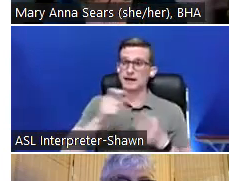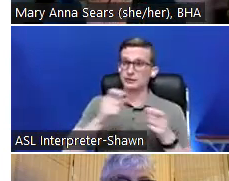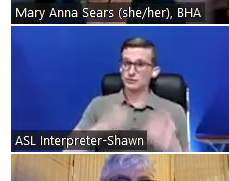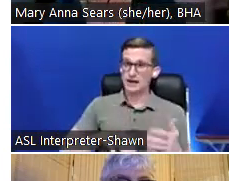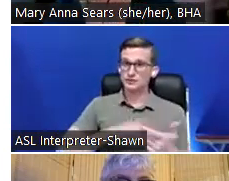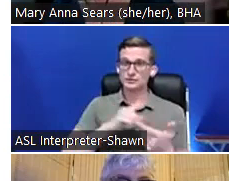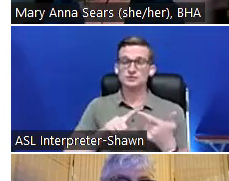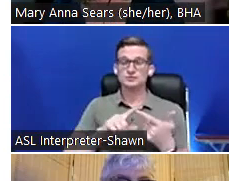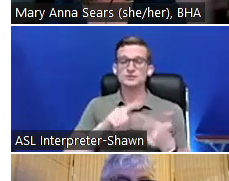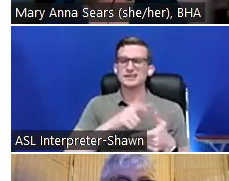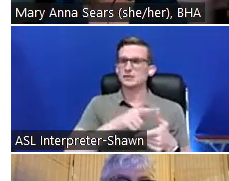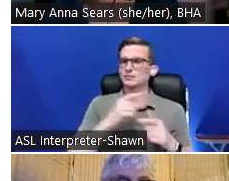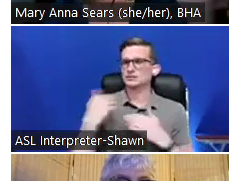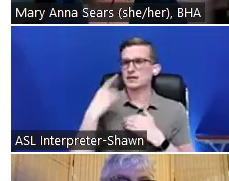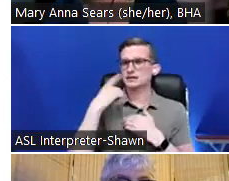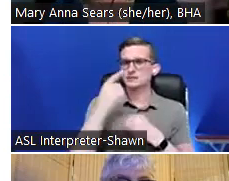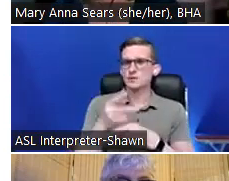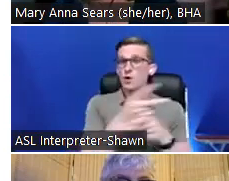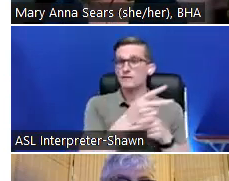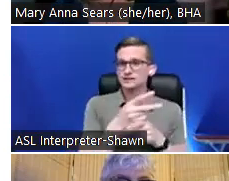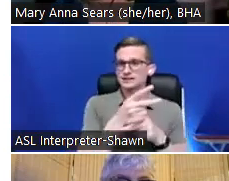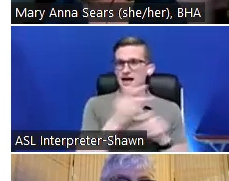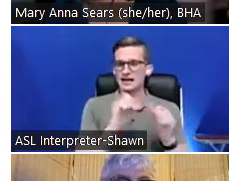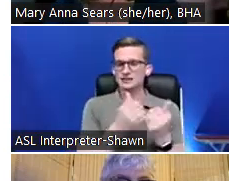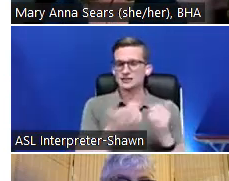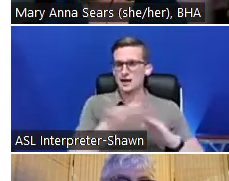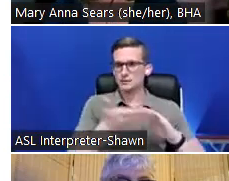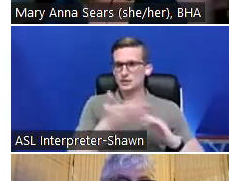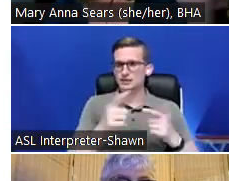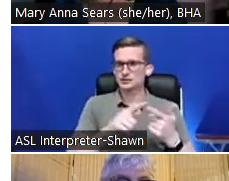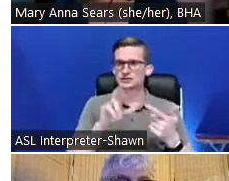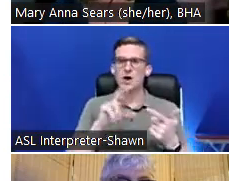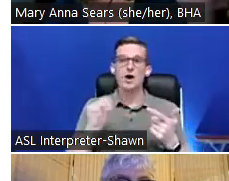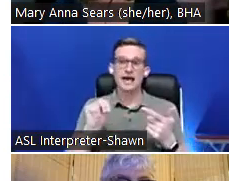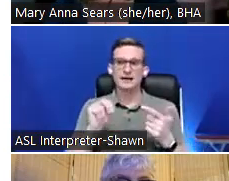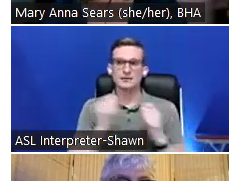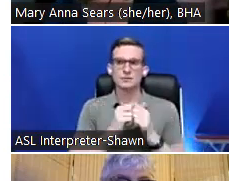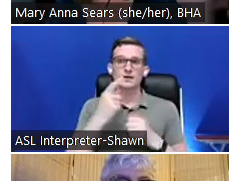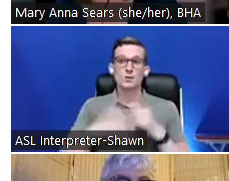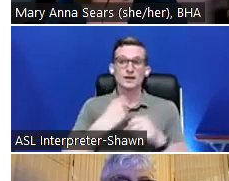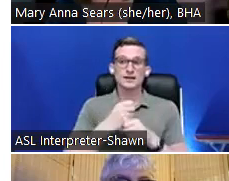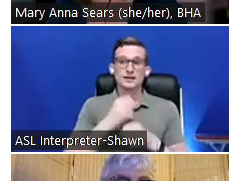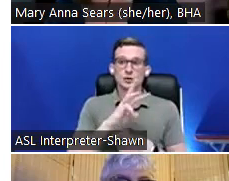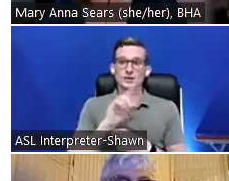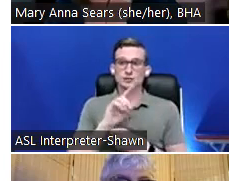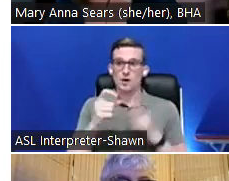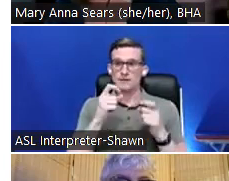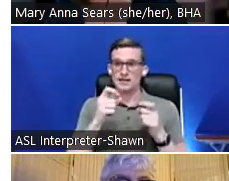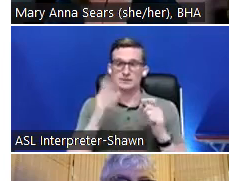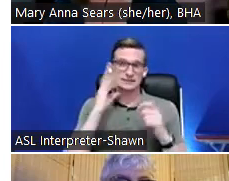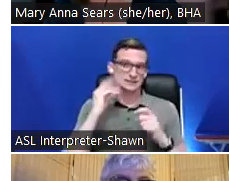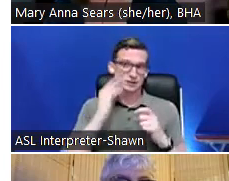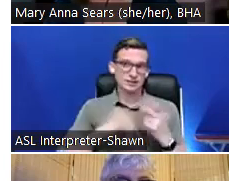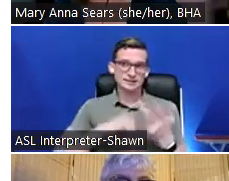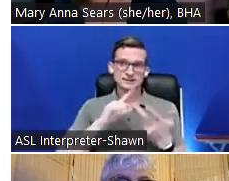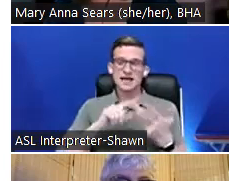of the agency operations, a registered nurse with at least 1 year of withdrawal management experience, and treatment personnel, as we've